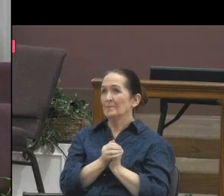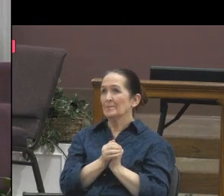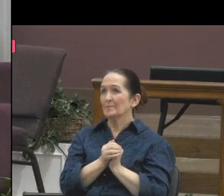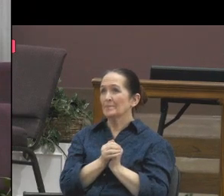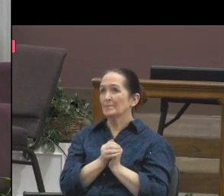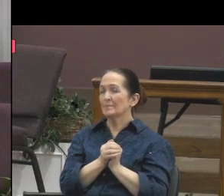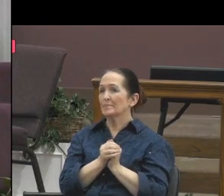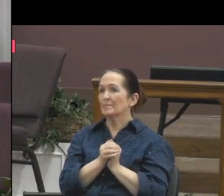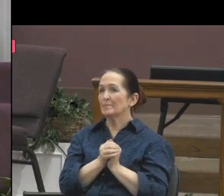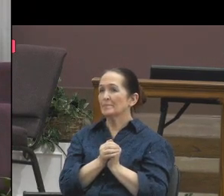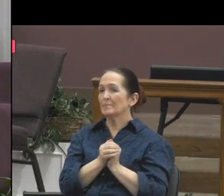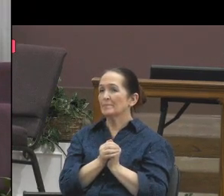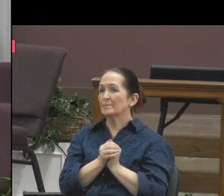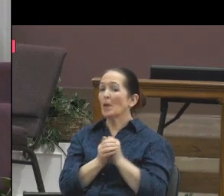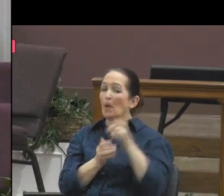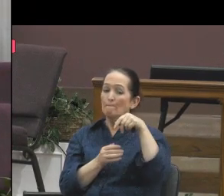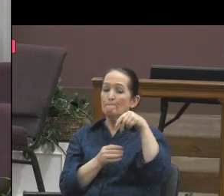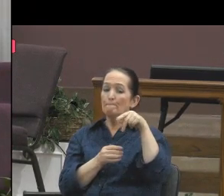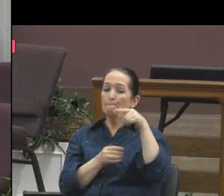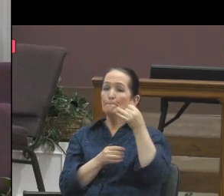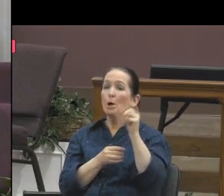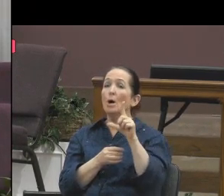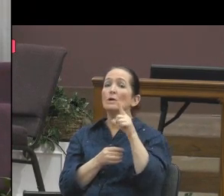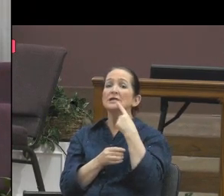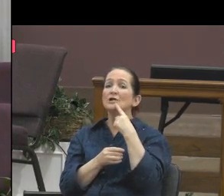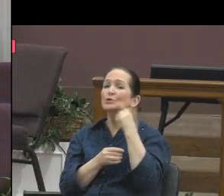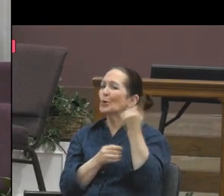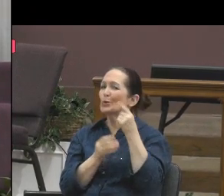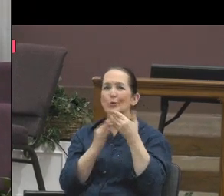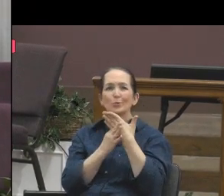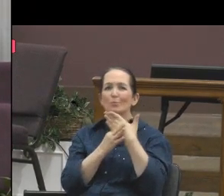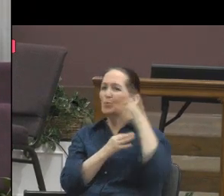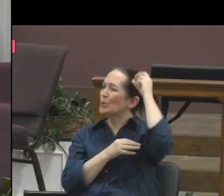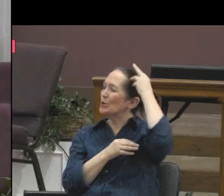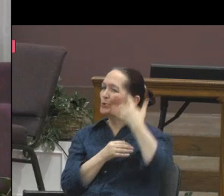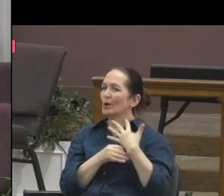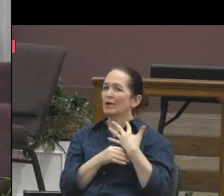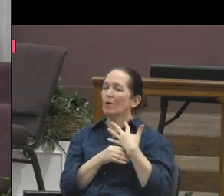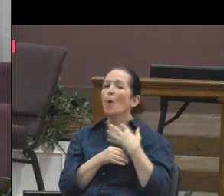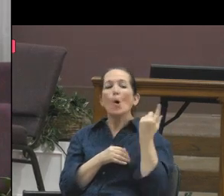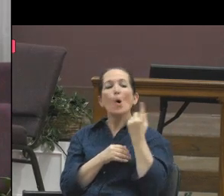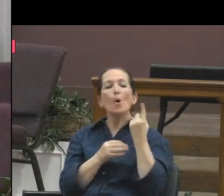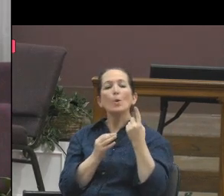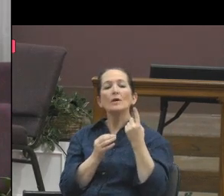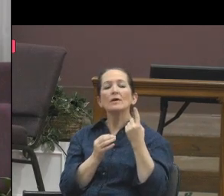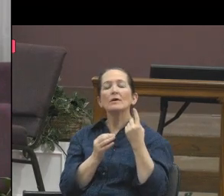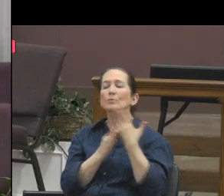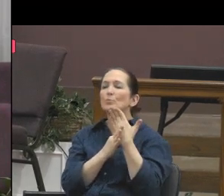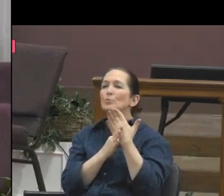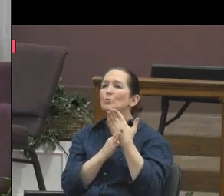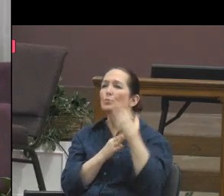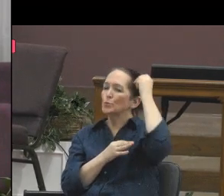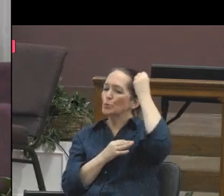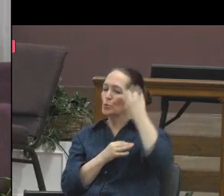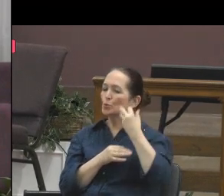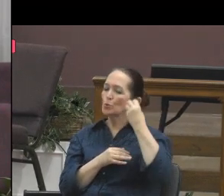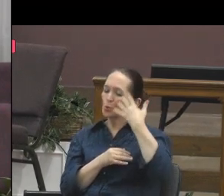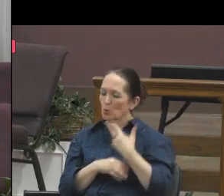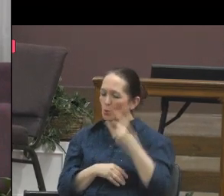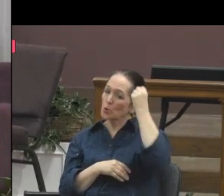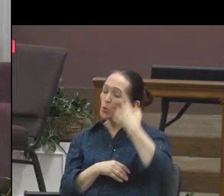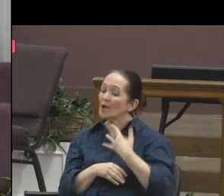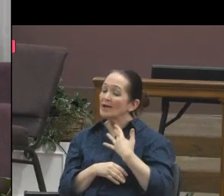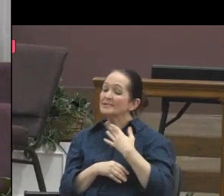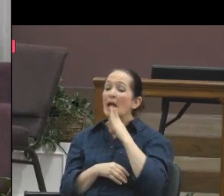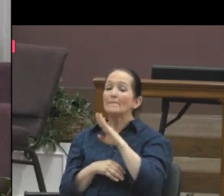Paul says it. It's only by grace. Only by grace and by being who God